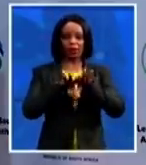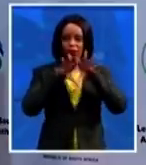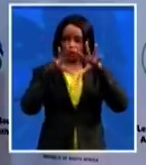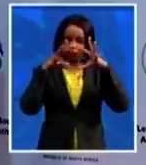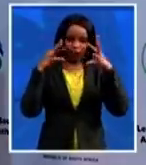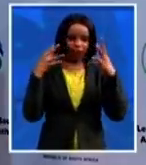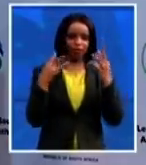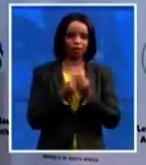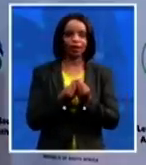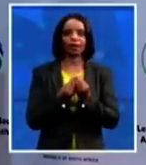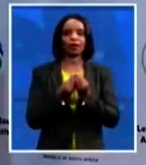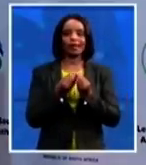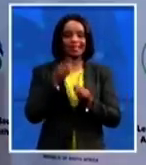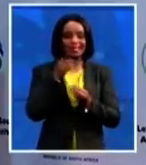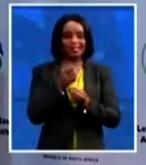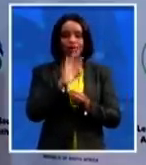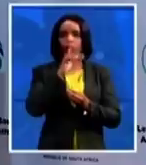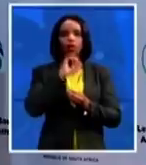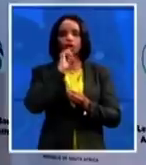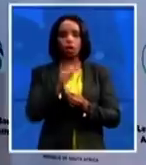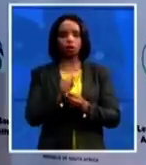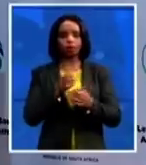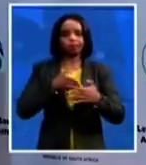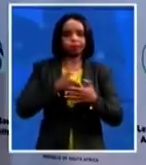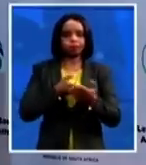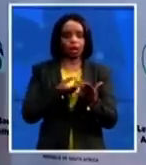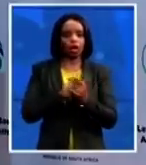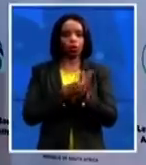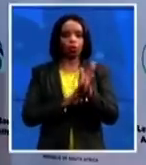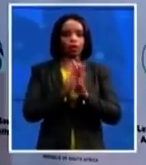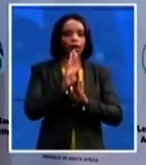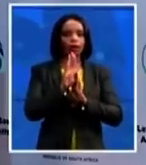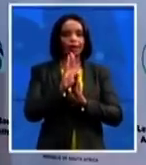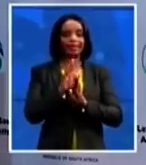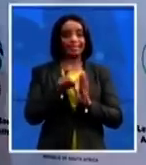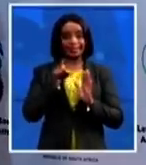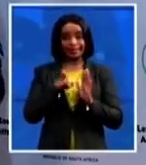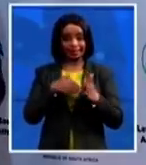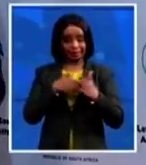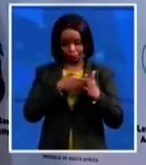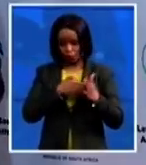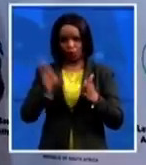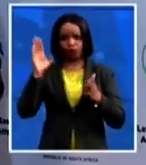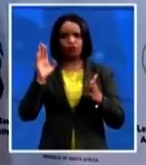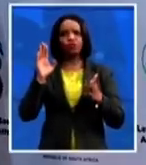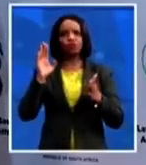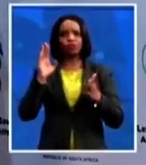recovery. Right? A sick person with food on the tummy,